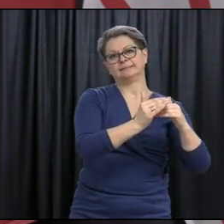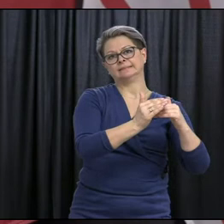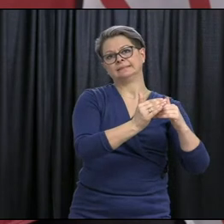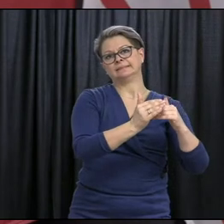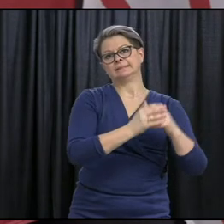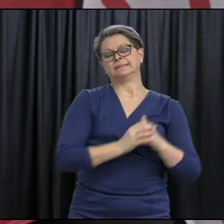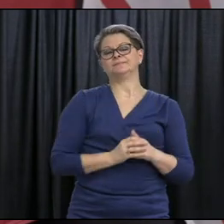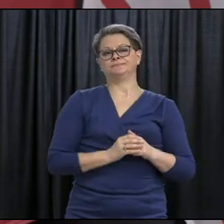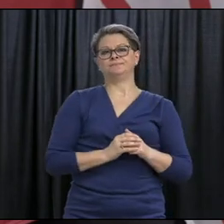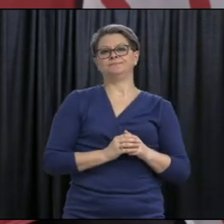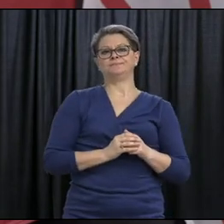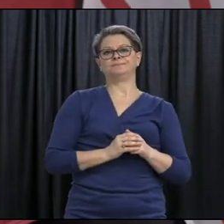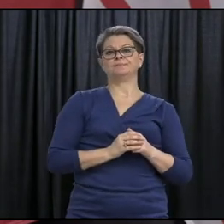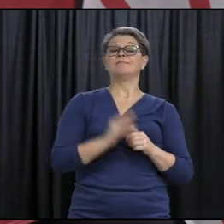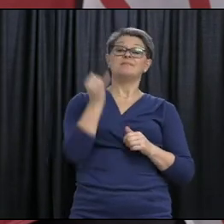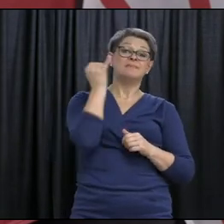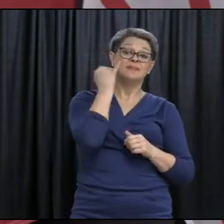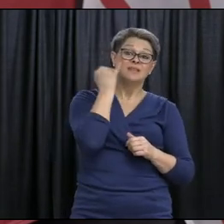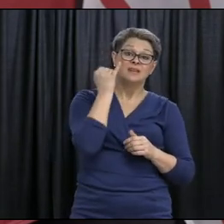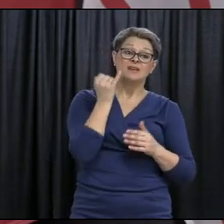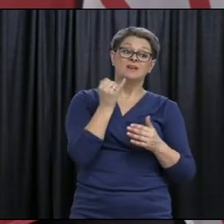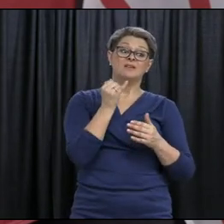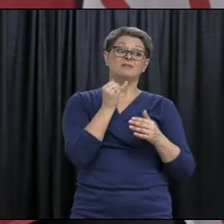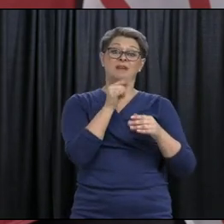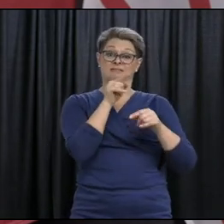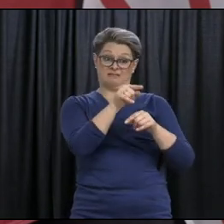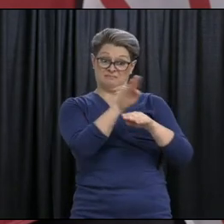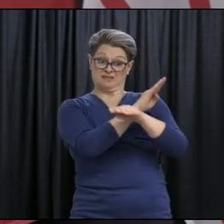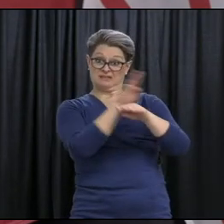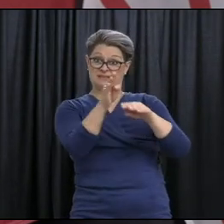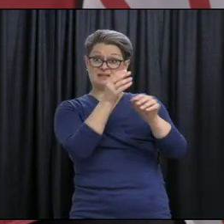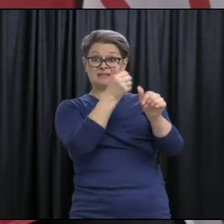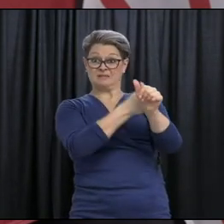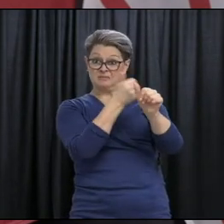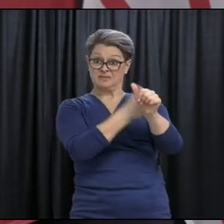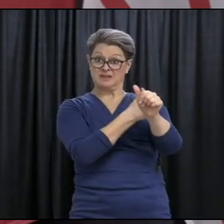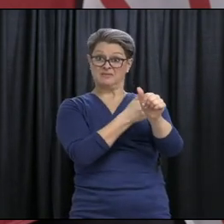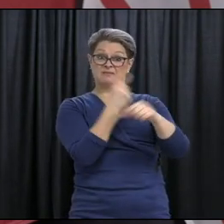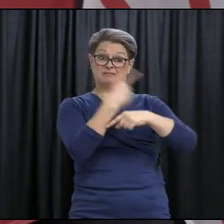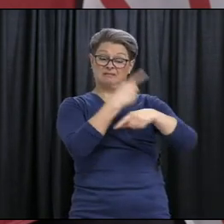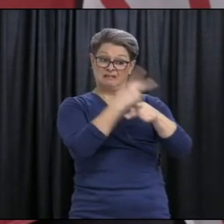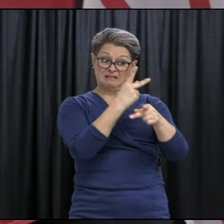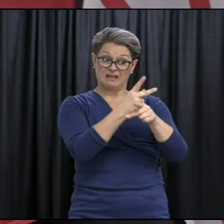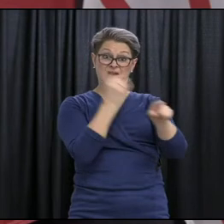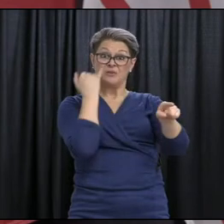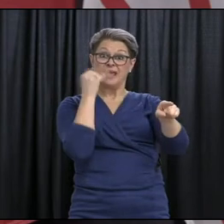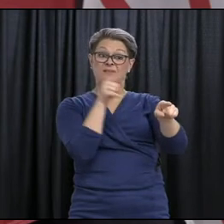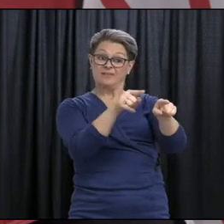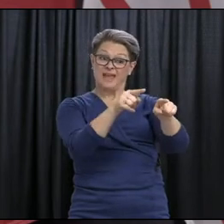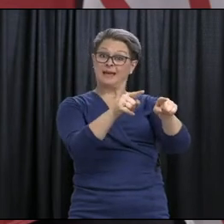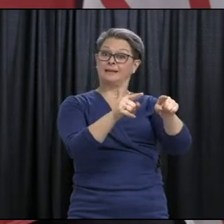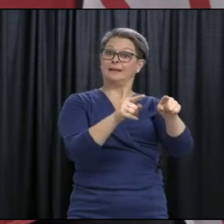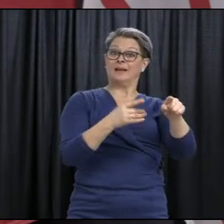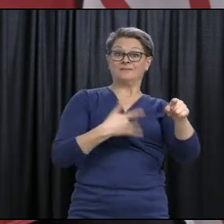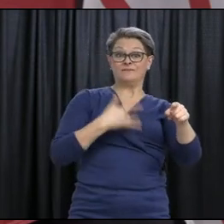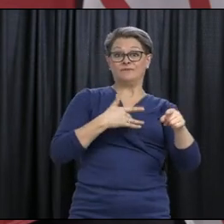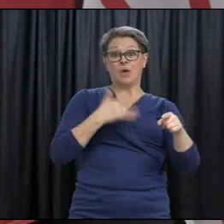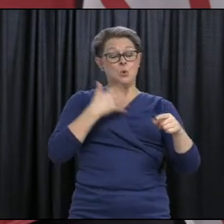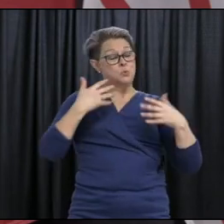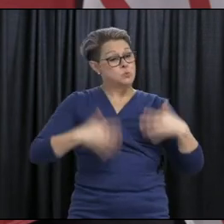an operation sees that the capacity, you know, that their